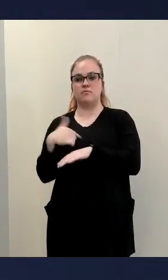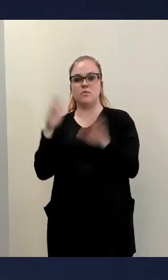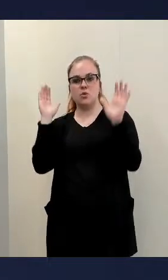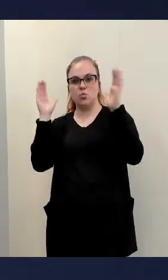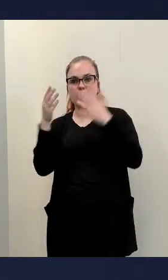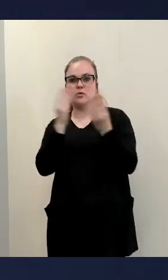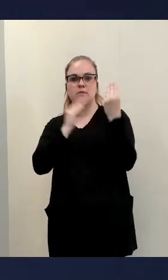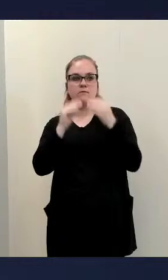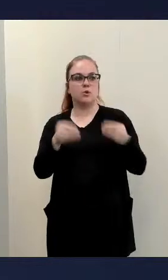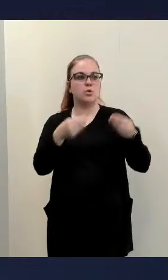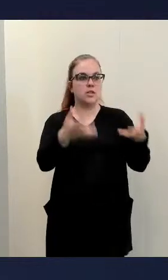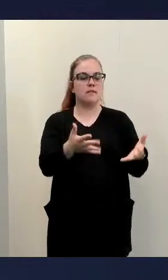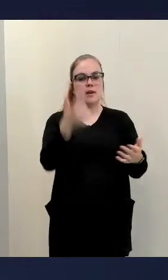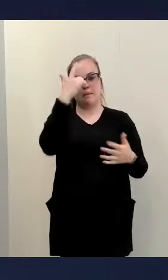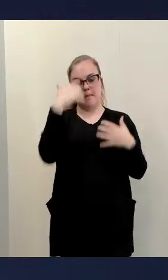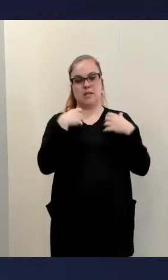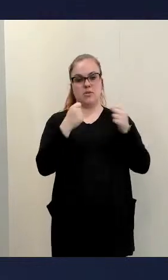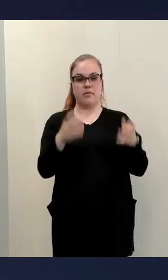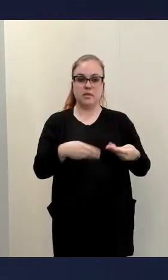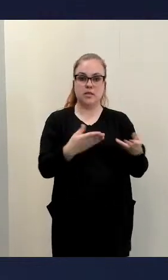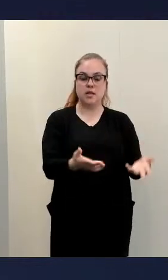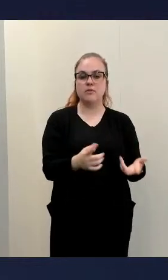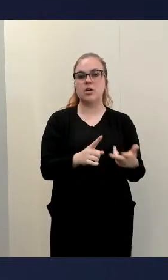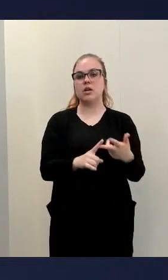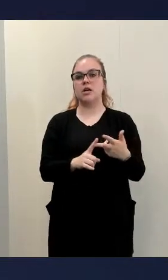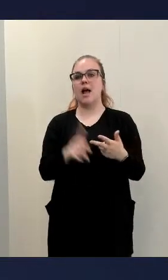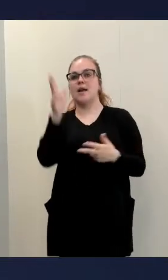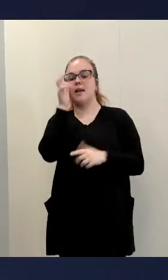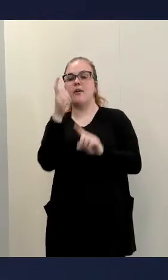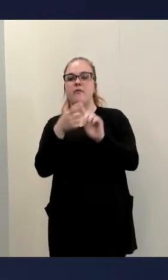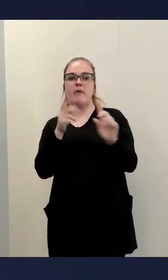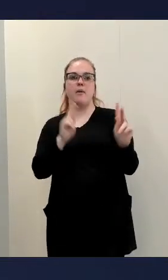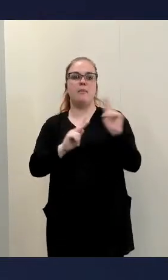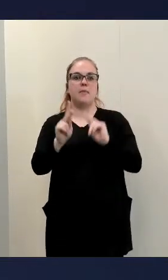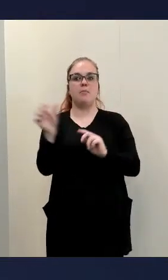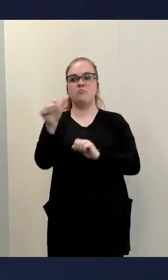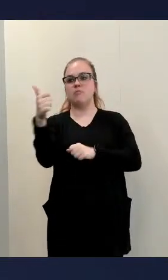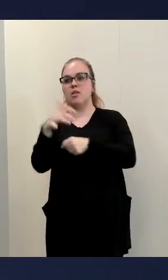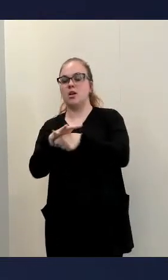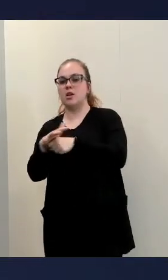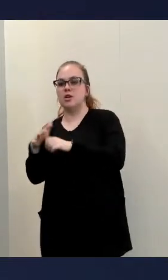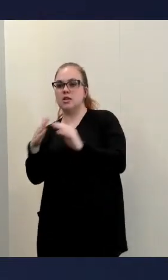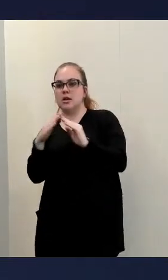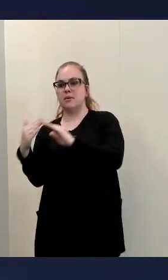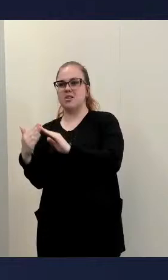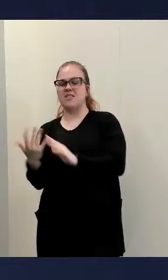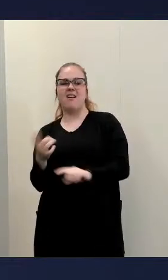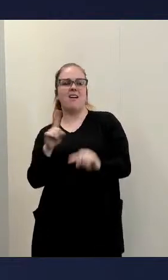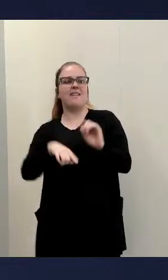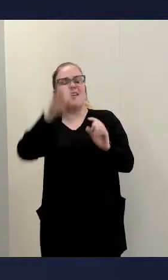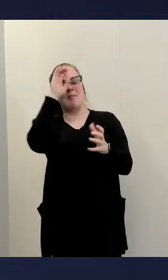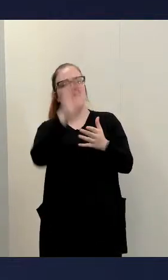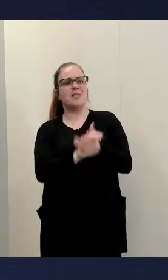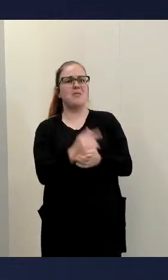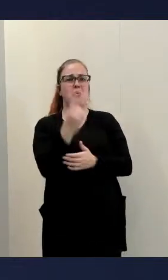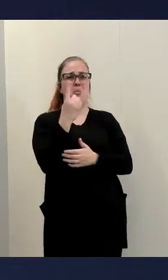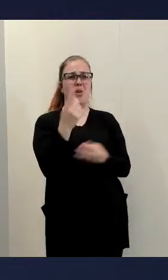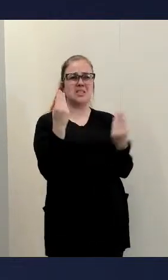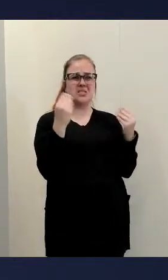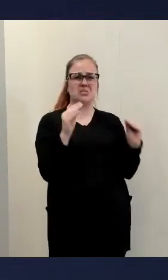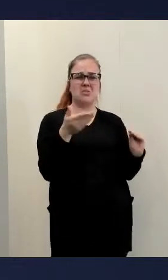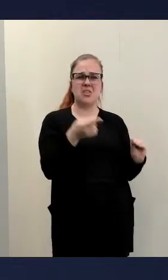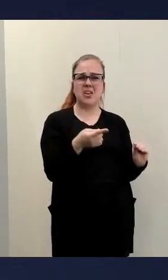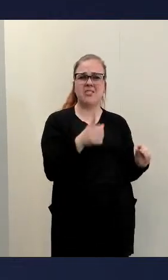focused on food delivery and mental health delivery, and I'd hear from people in other communities, it's like, I can't believe there's just one supermarket